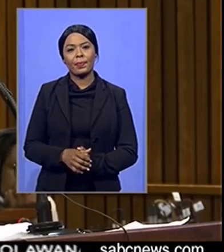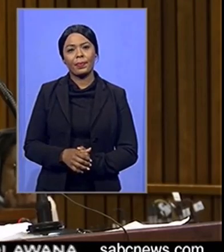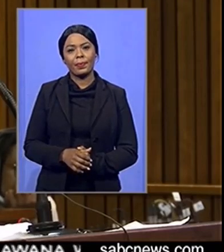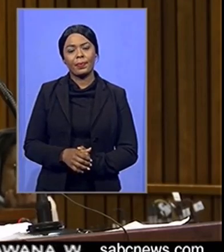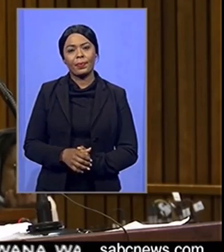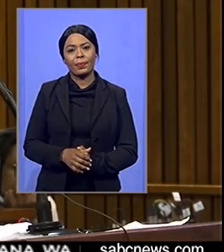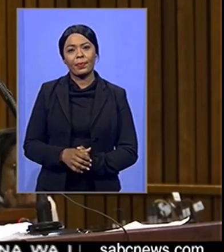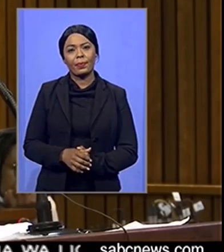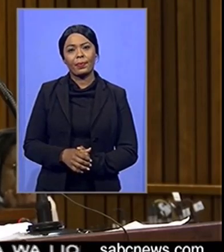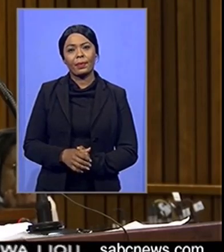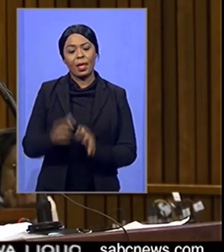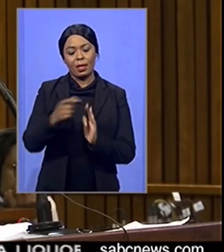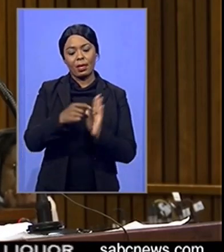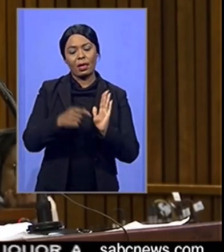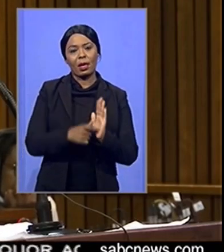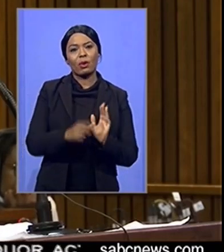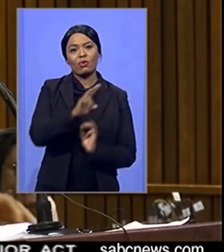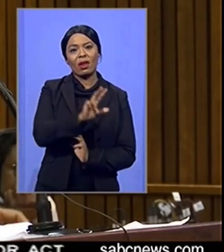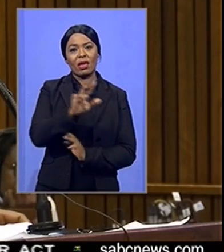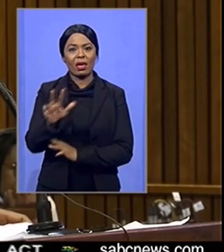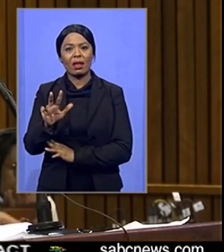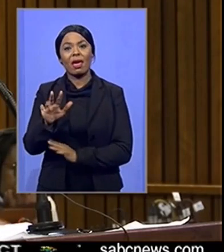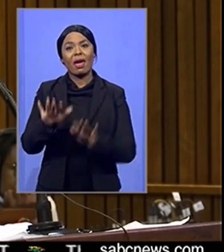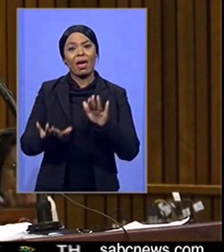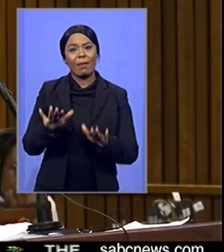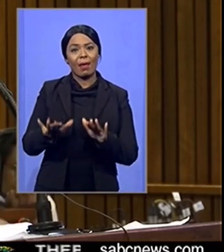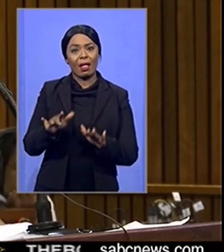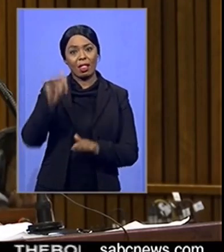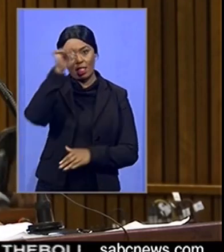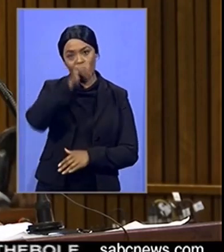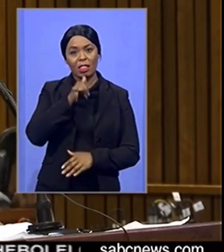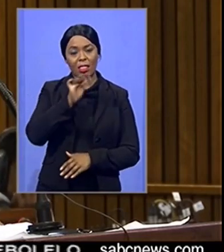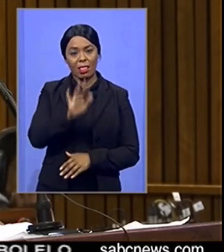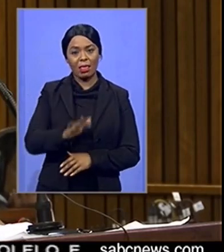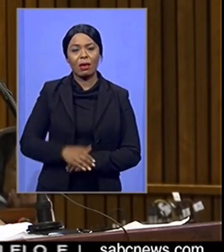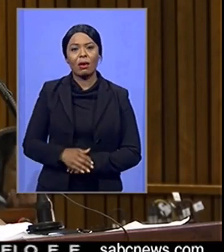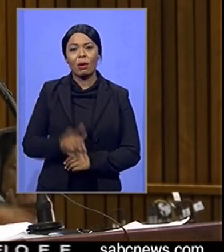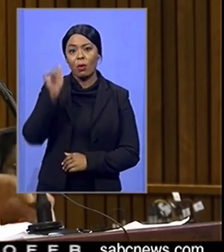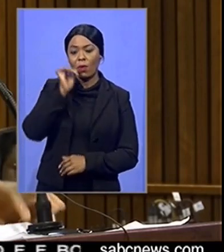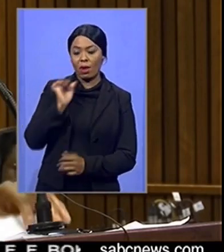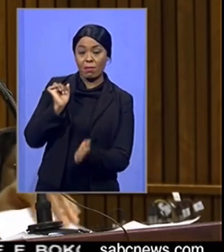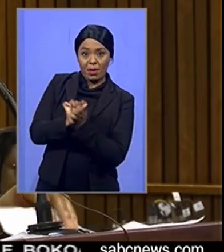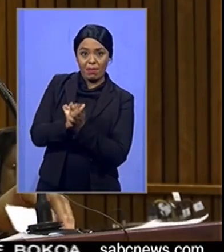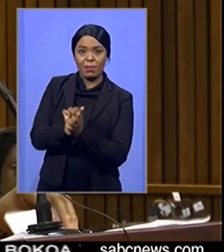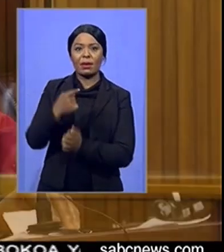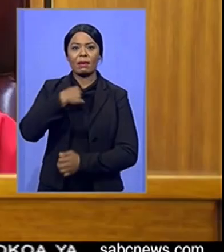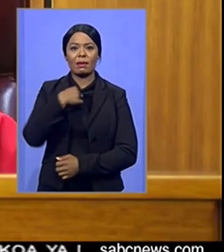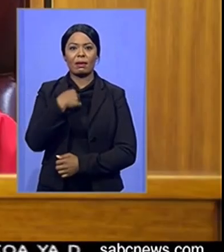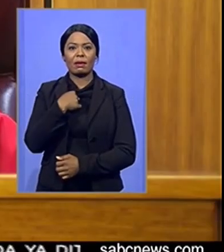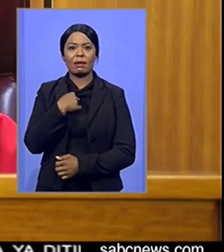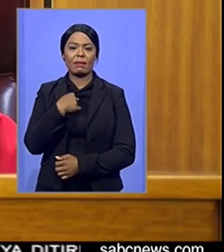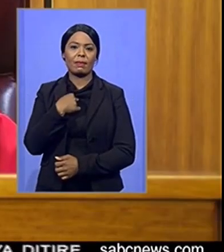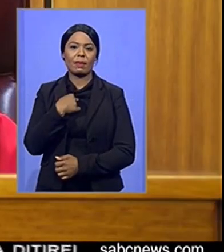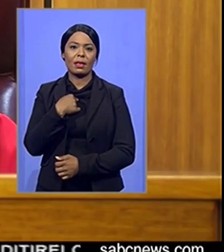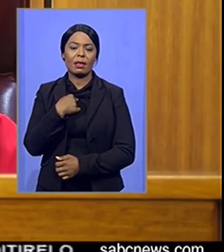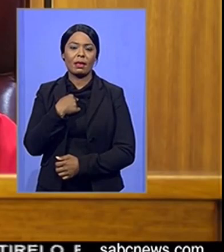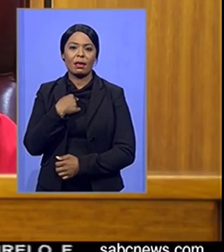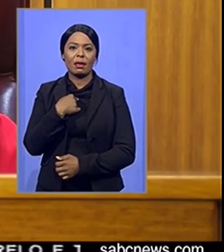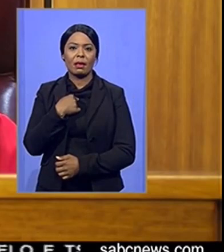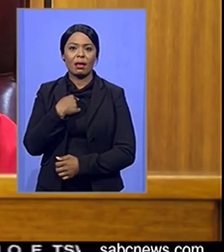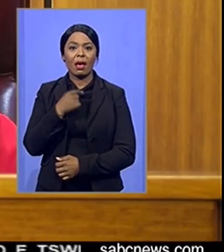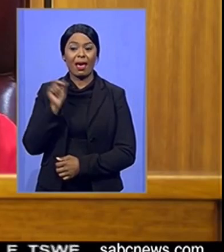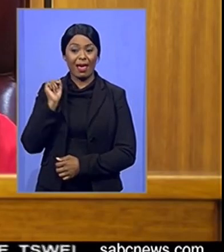On the 28th of April, when I was arrested before your court, Your Lordship, that was a